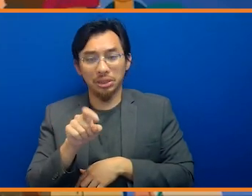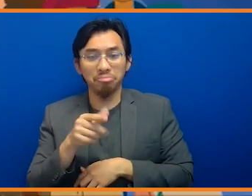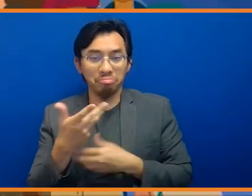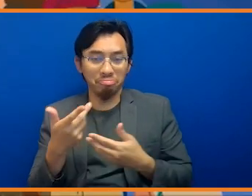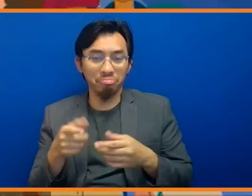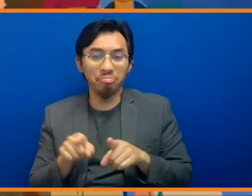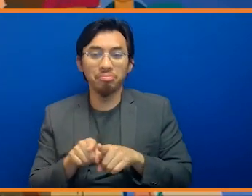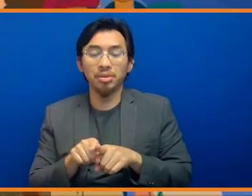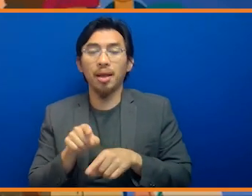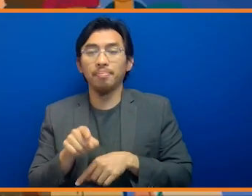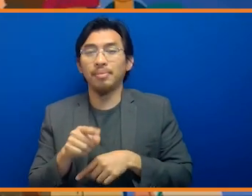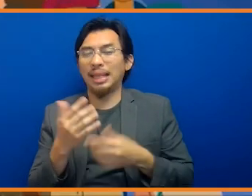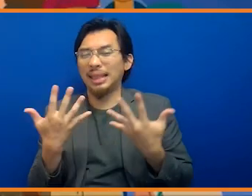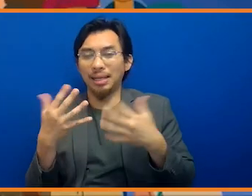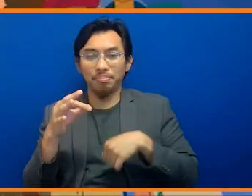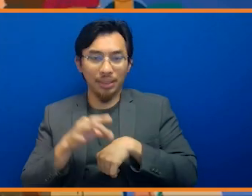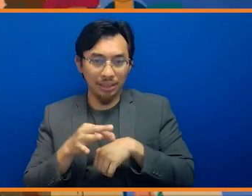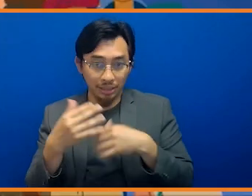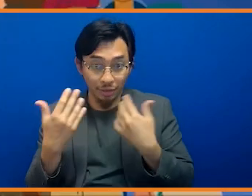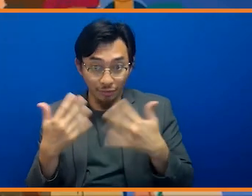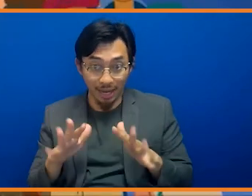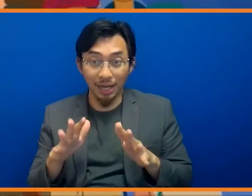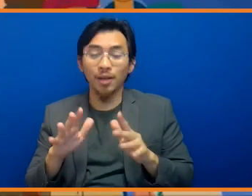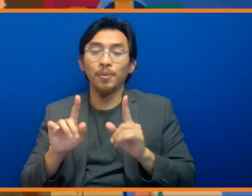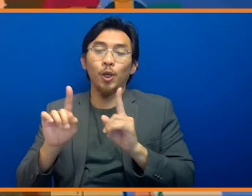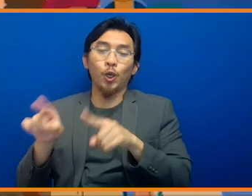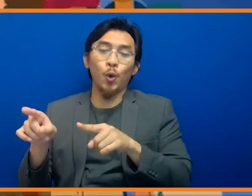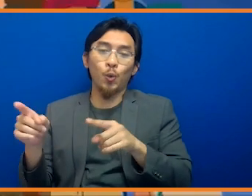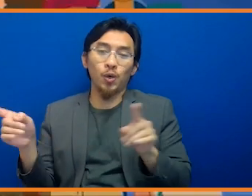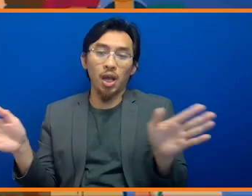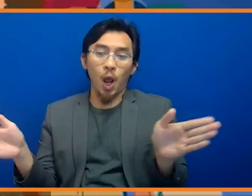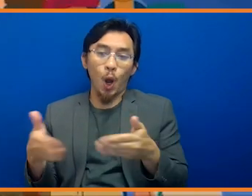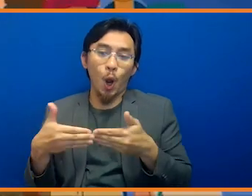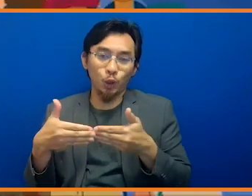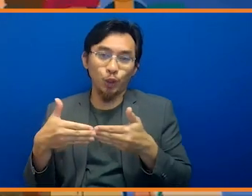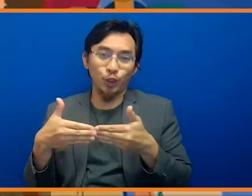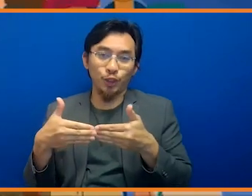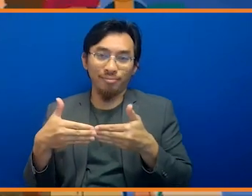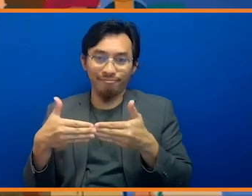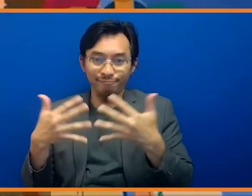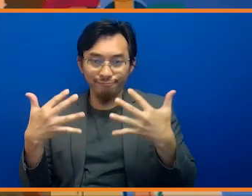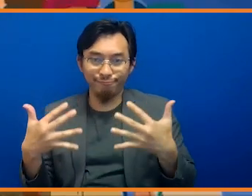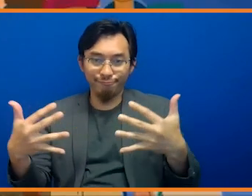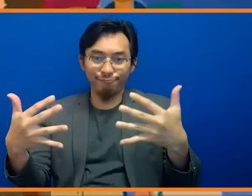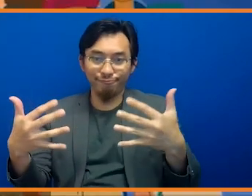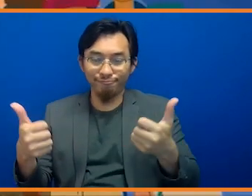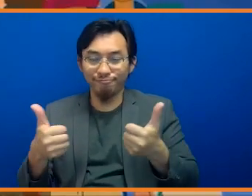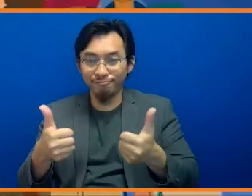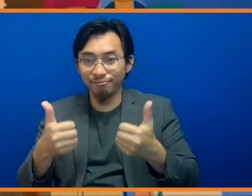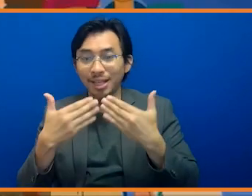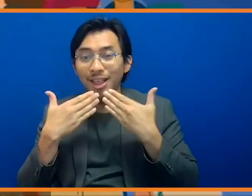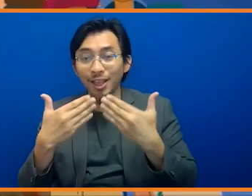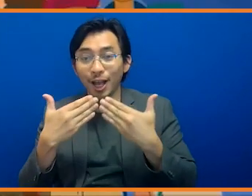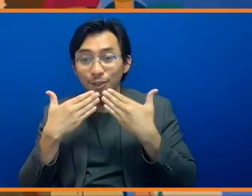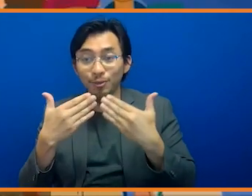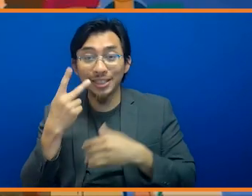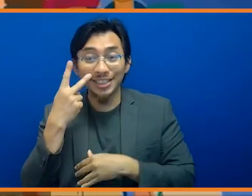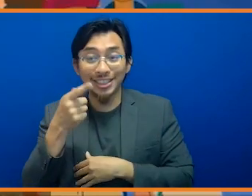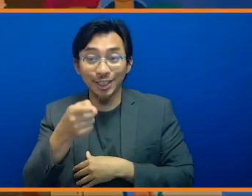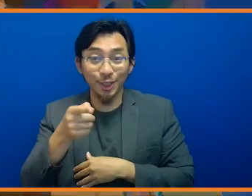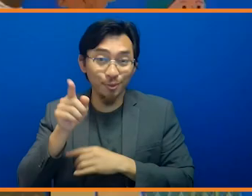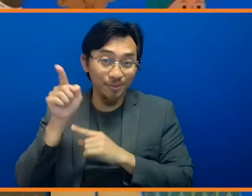10 minutes. So finish this, and then we will go to the closing ceremony. Thank you, everyone. See you there.